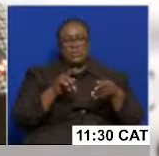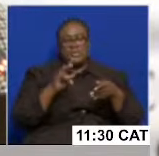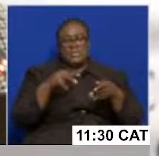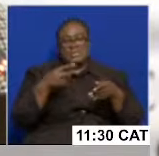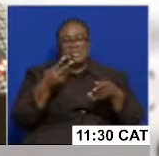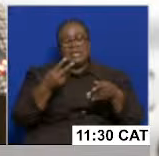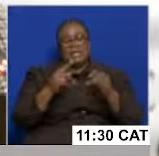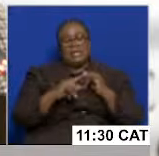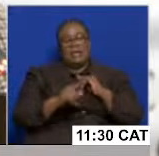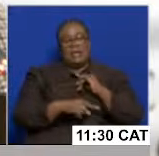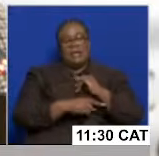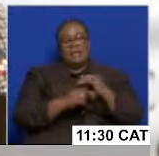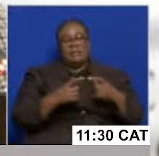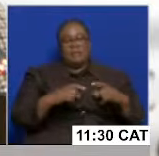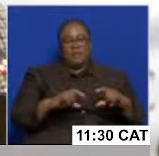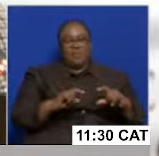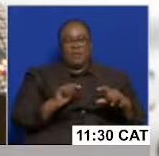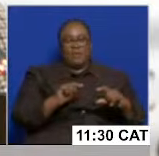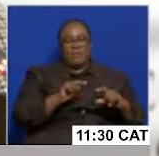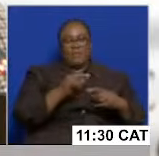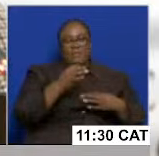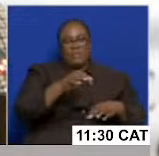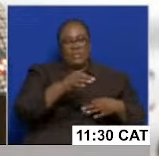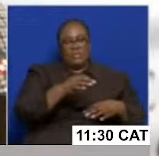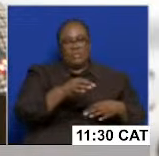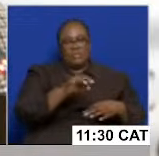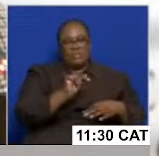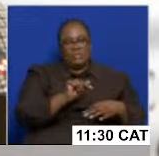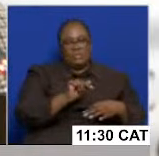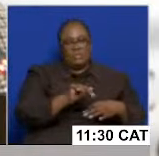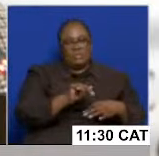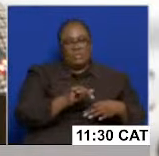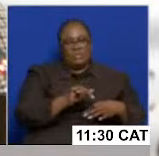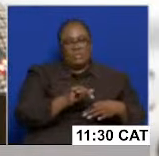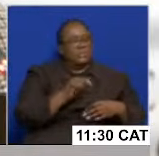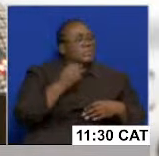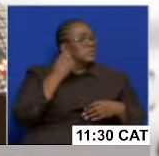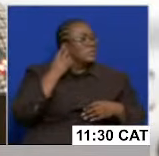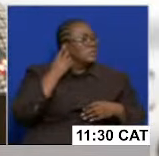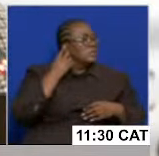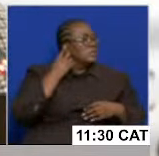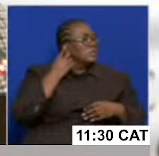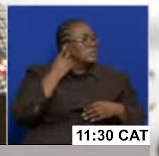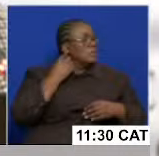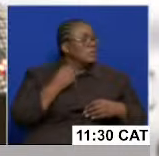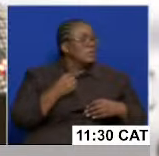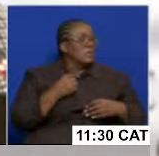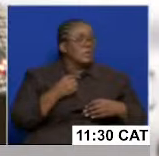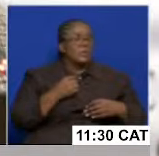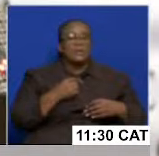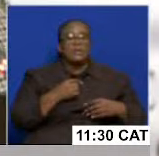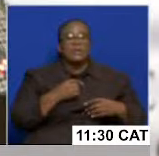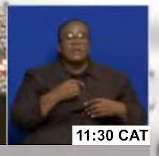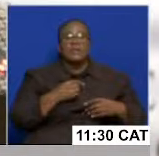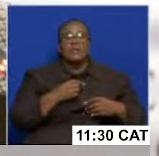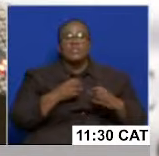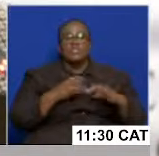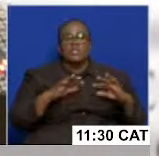page. Right, second last paragraph. It starts with the words, "After a while, we left." Do you see